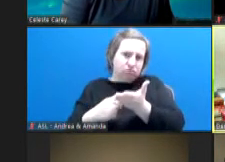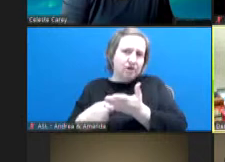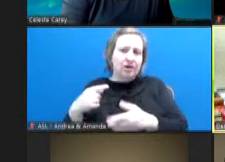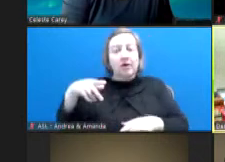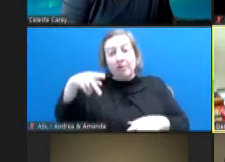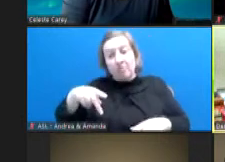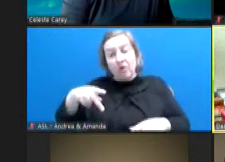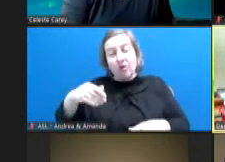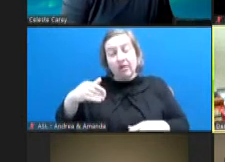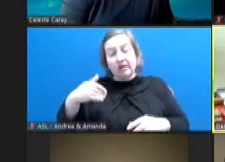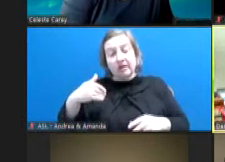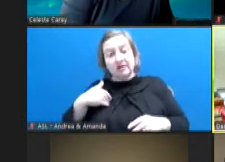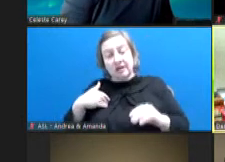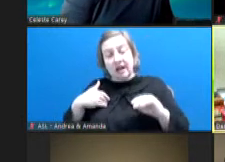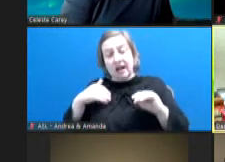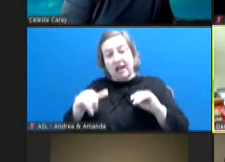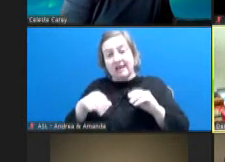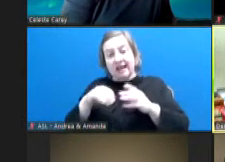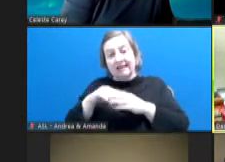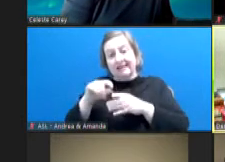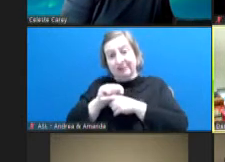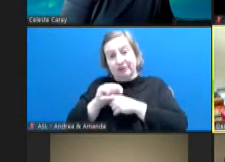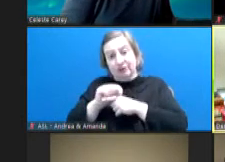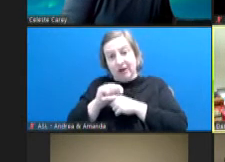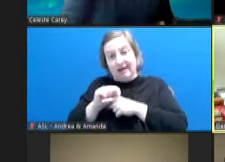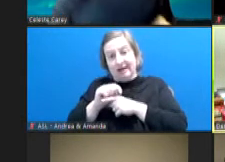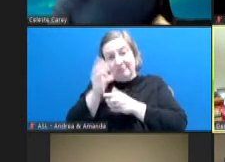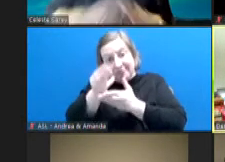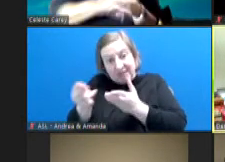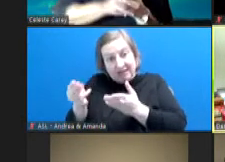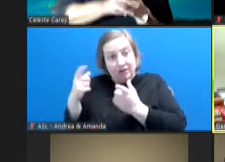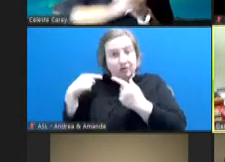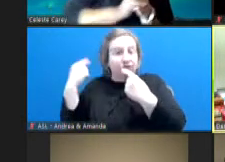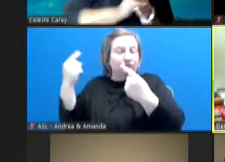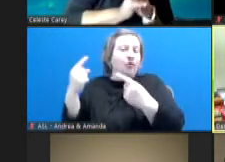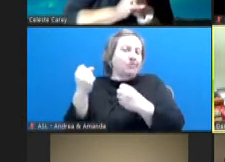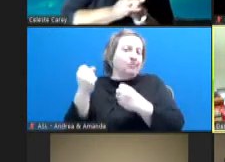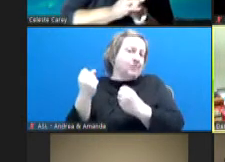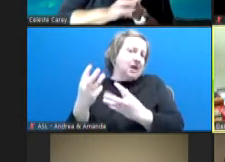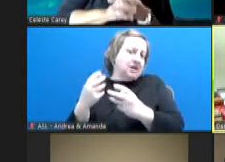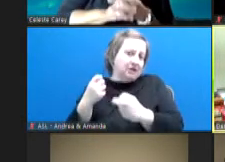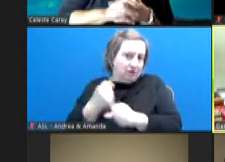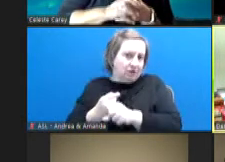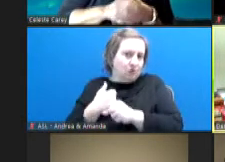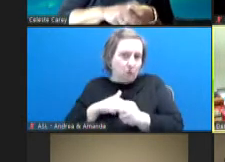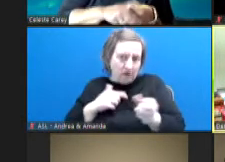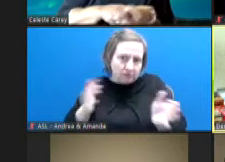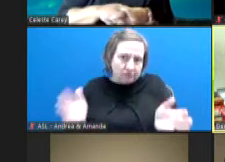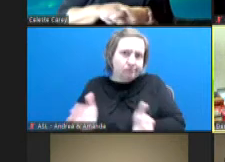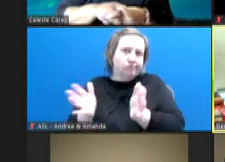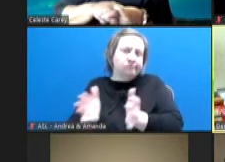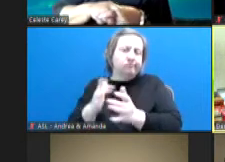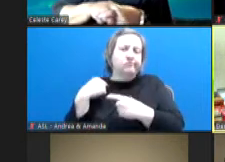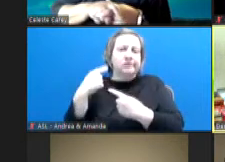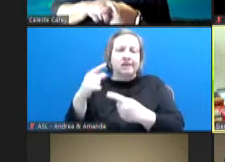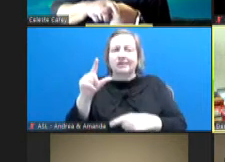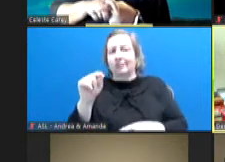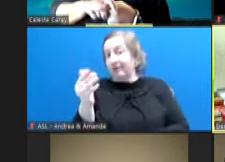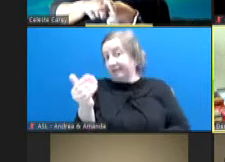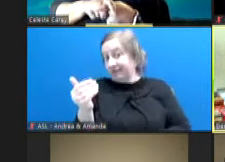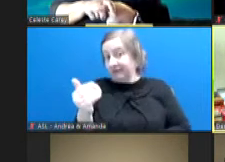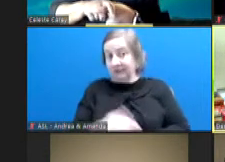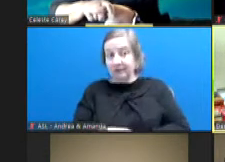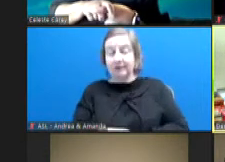it in their training materials for several years. We've been pushing this from 2015.